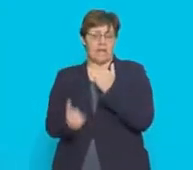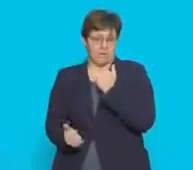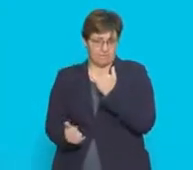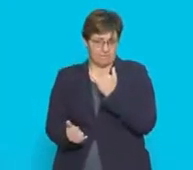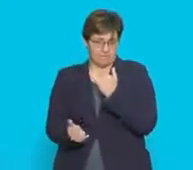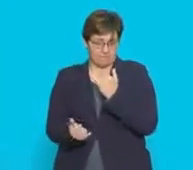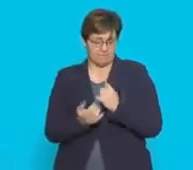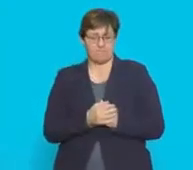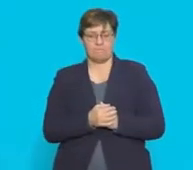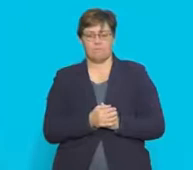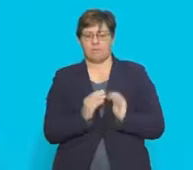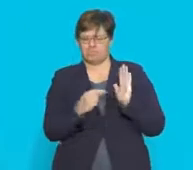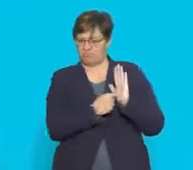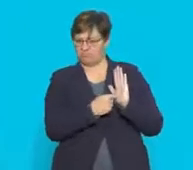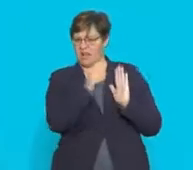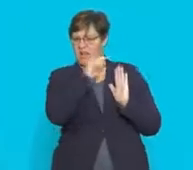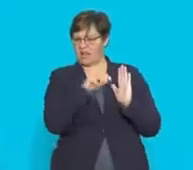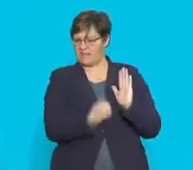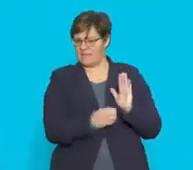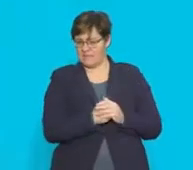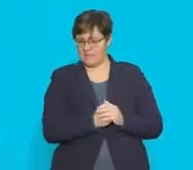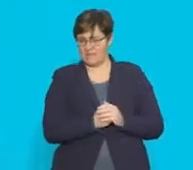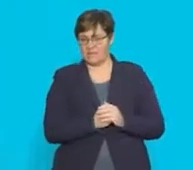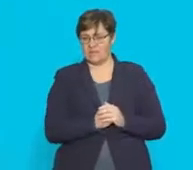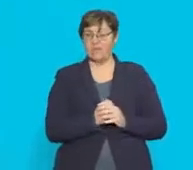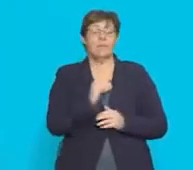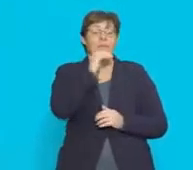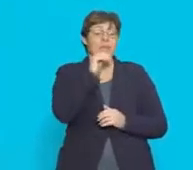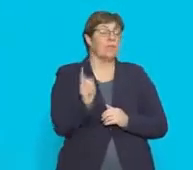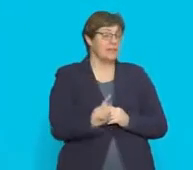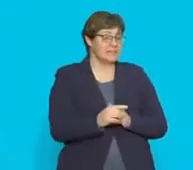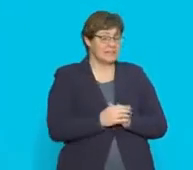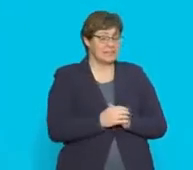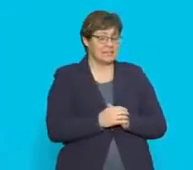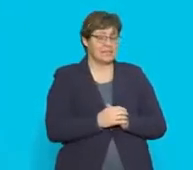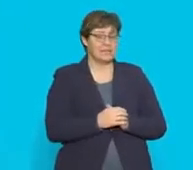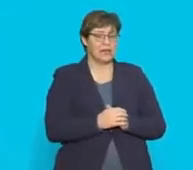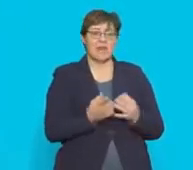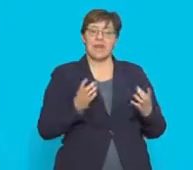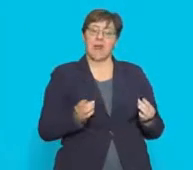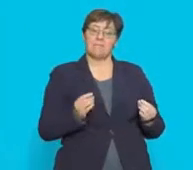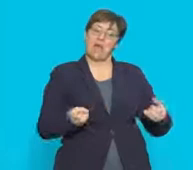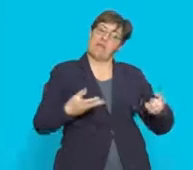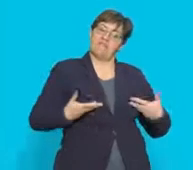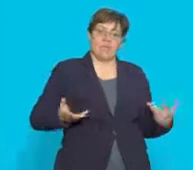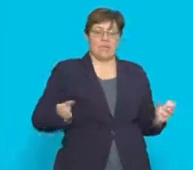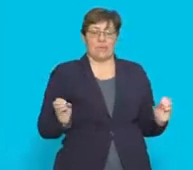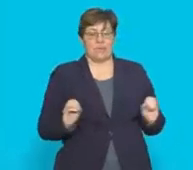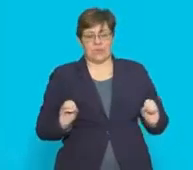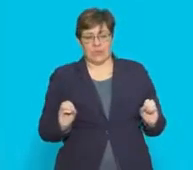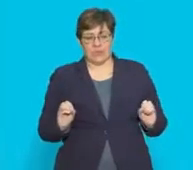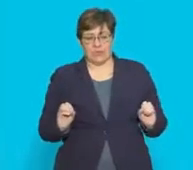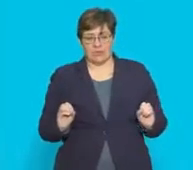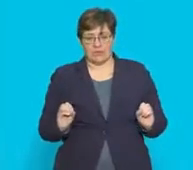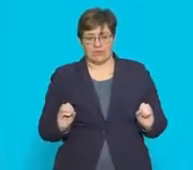an error, right, on our calculator. This means that it does not give us any number that is